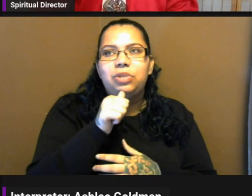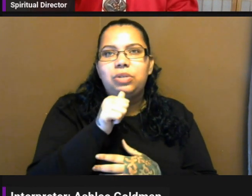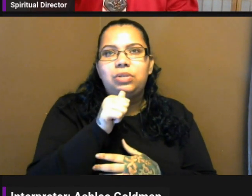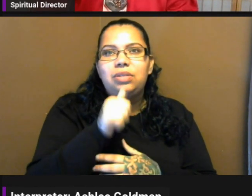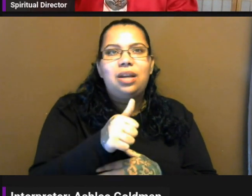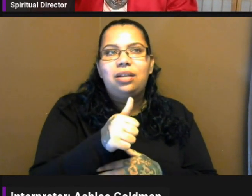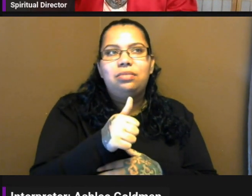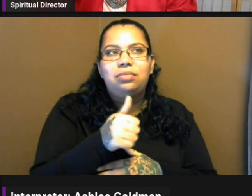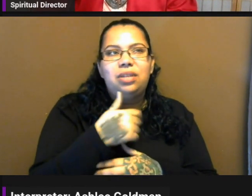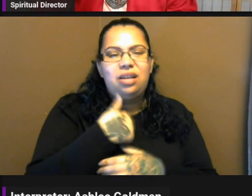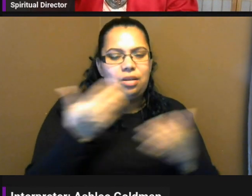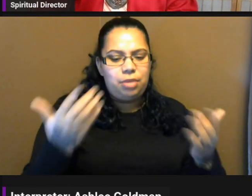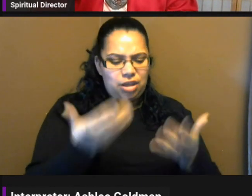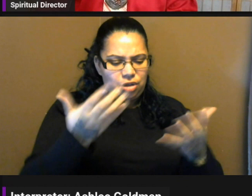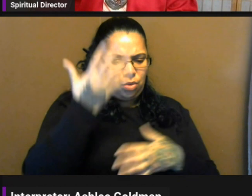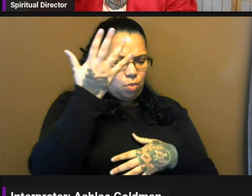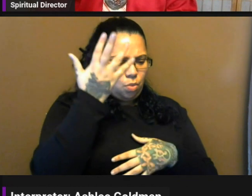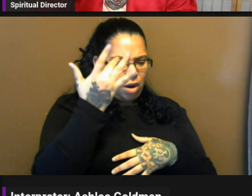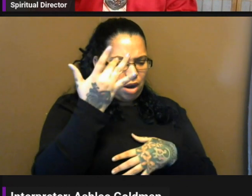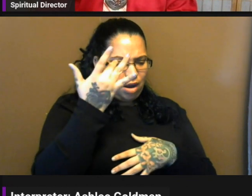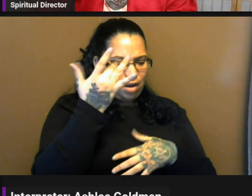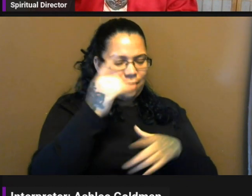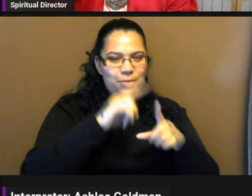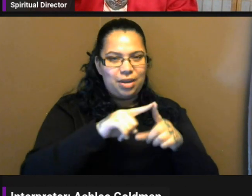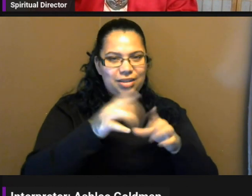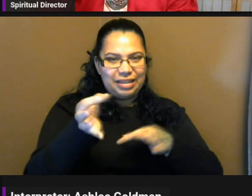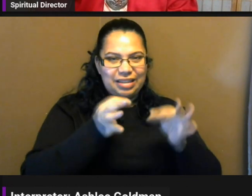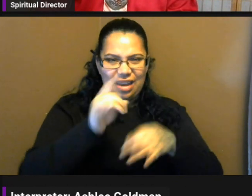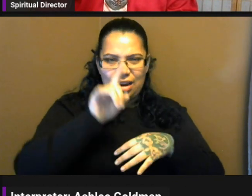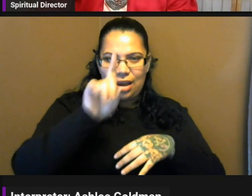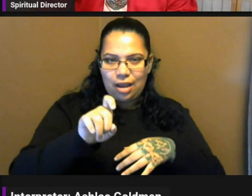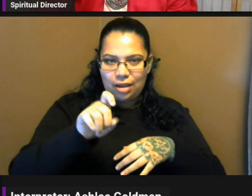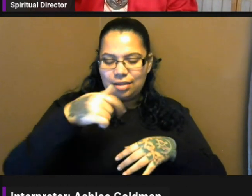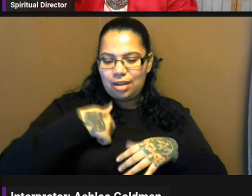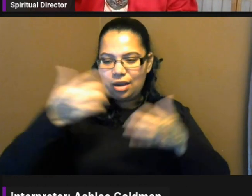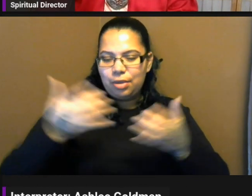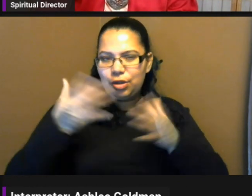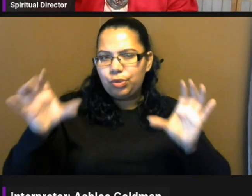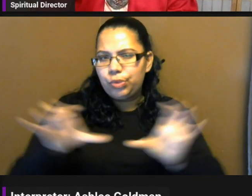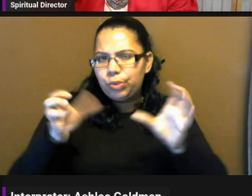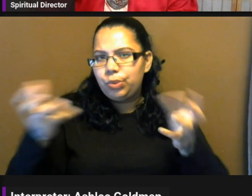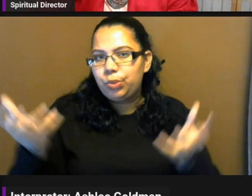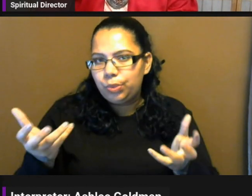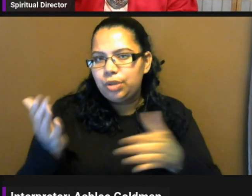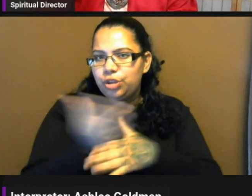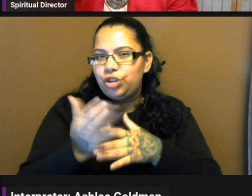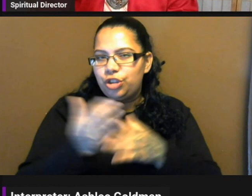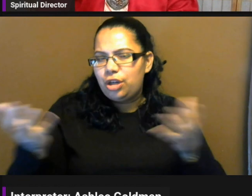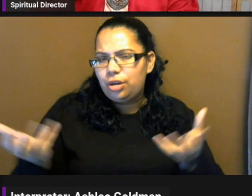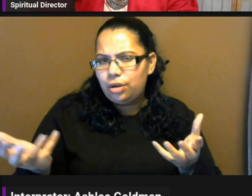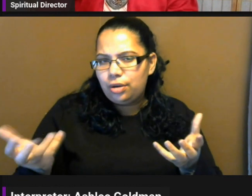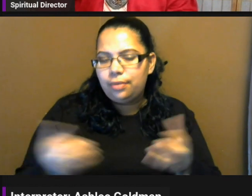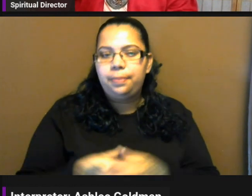why am I here, but ask what am I here to do? What am I here to share? In the same